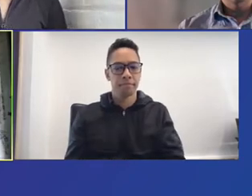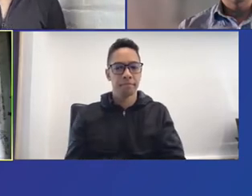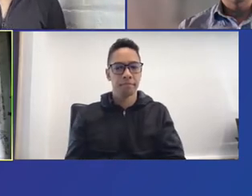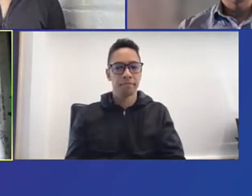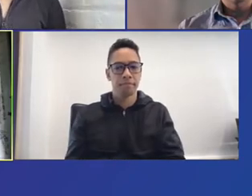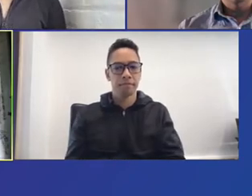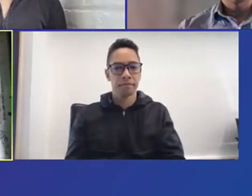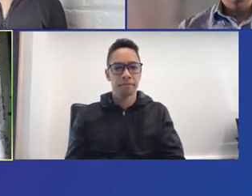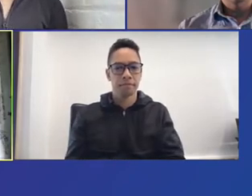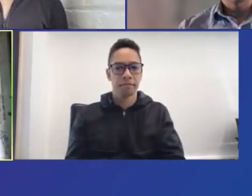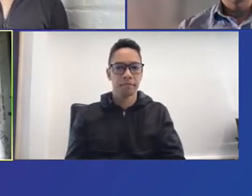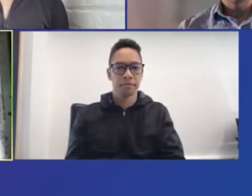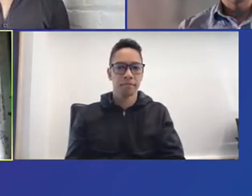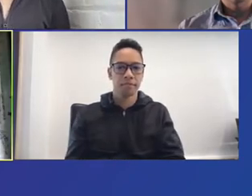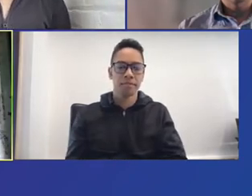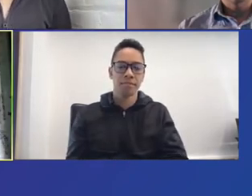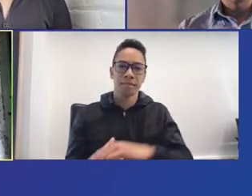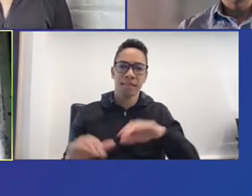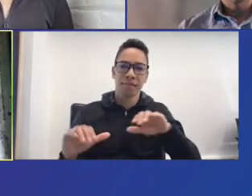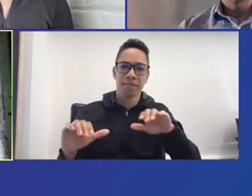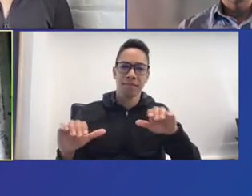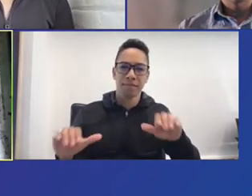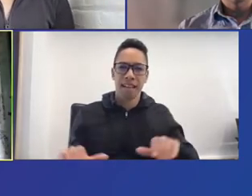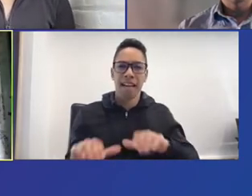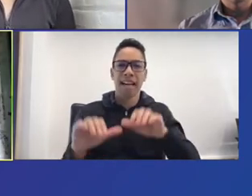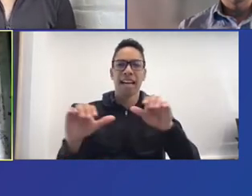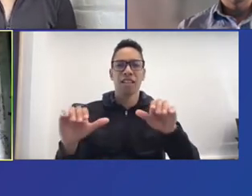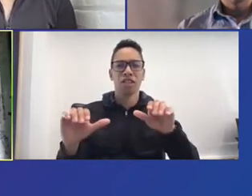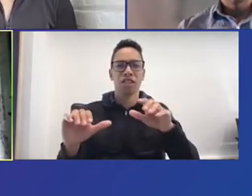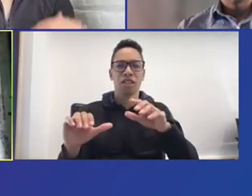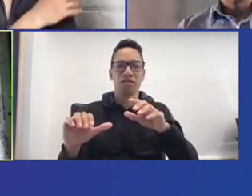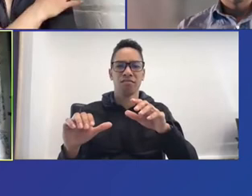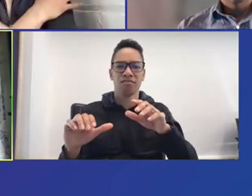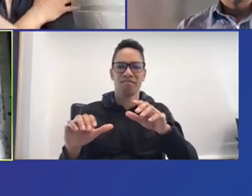of stillness and action simultaneous.